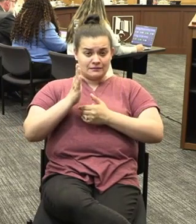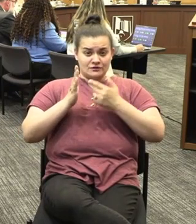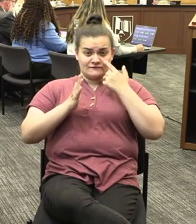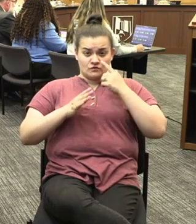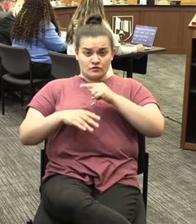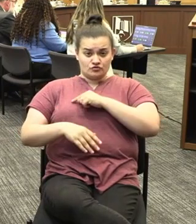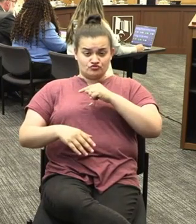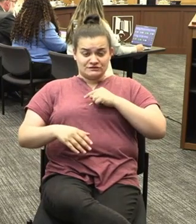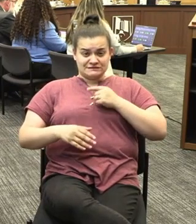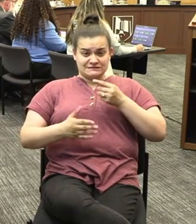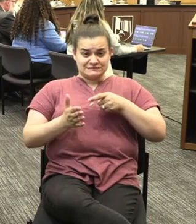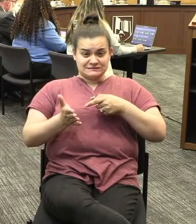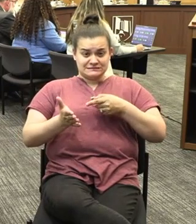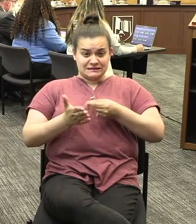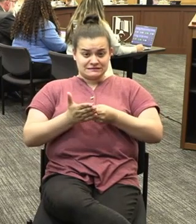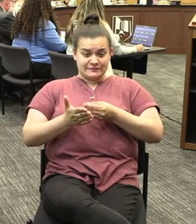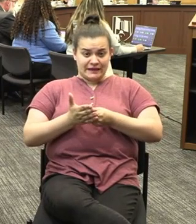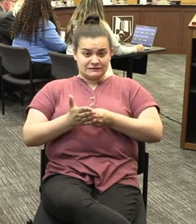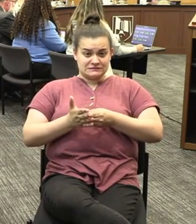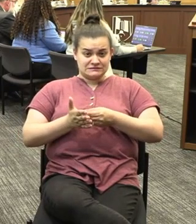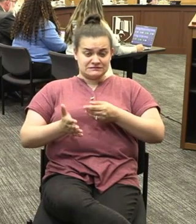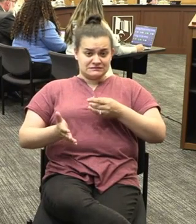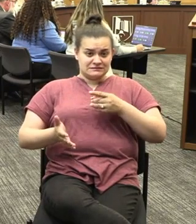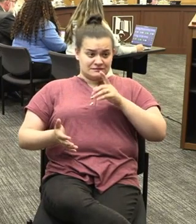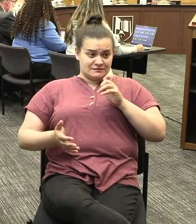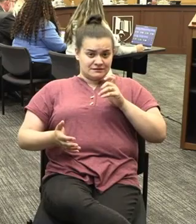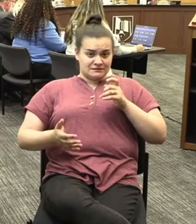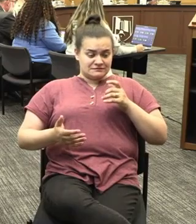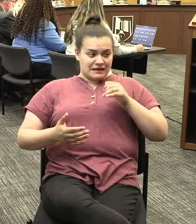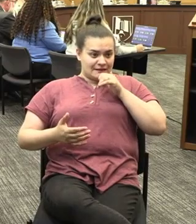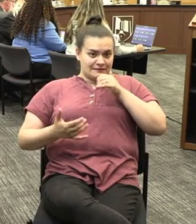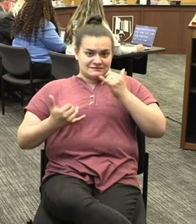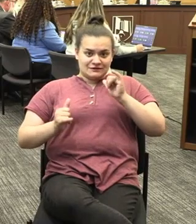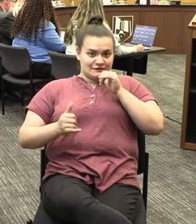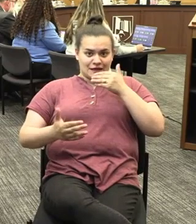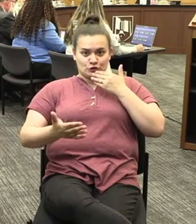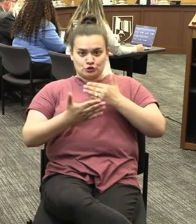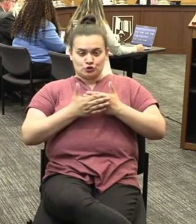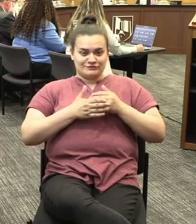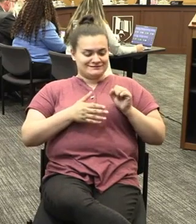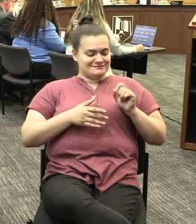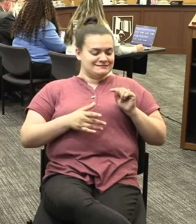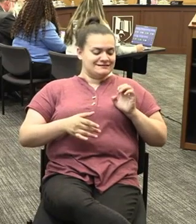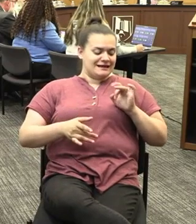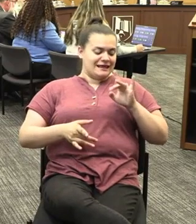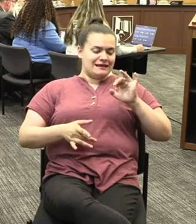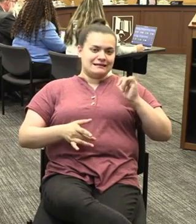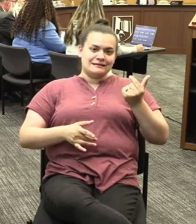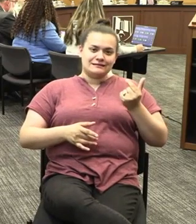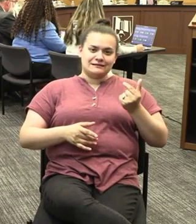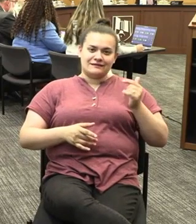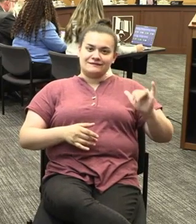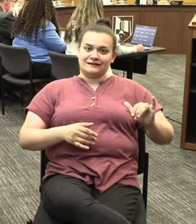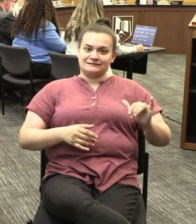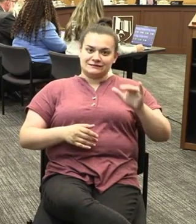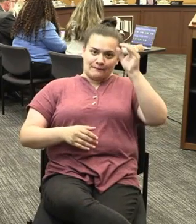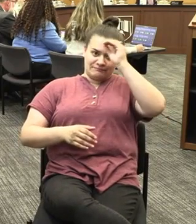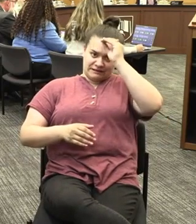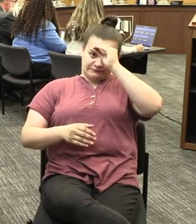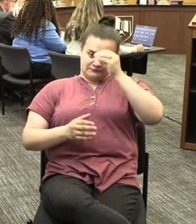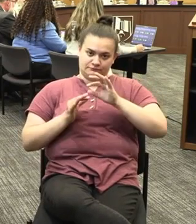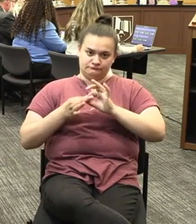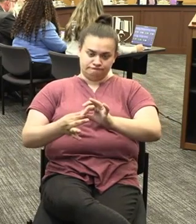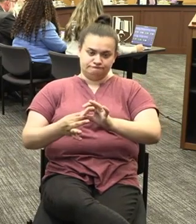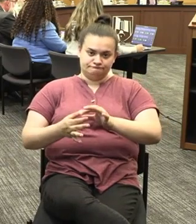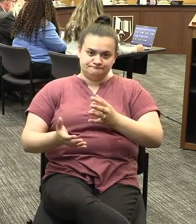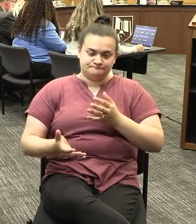trustee expense, because apparently I'm still not a good standing, which is very subjective. And according to